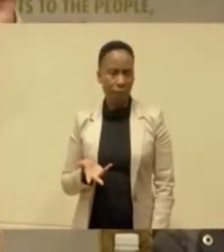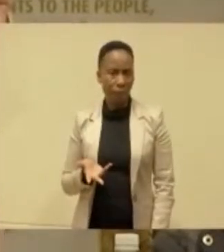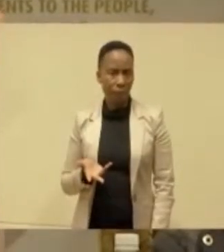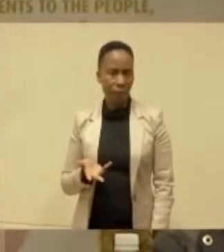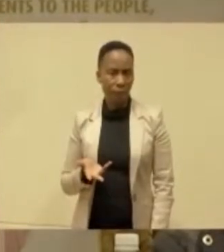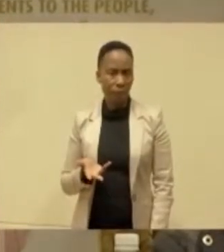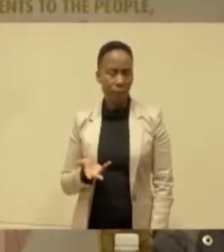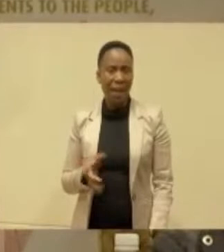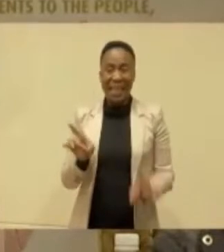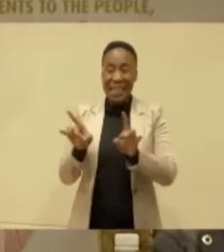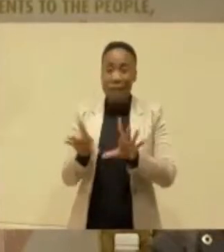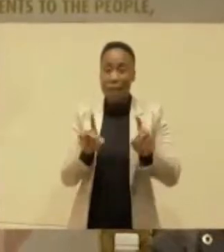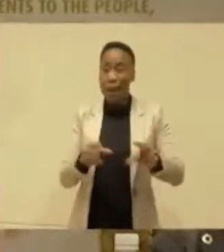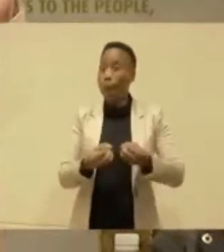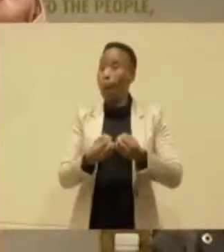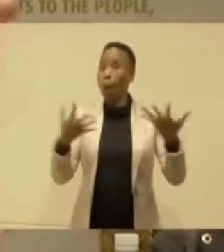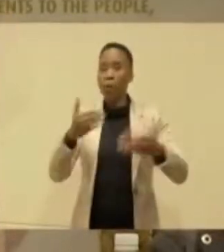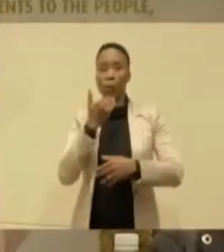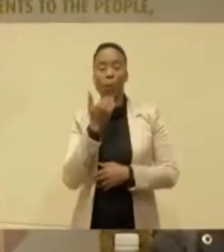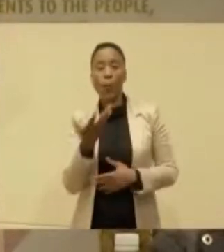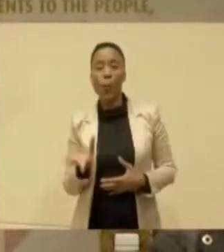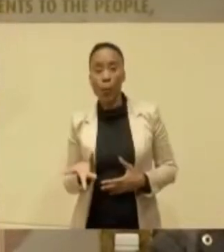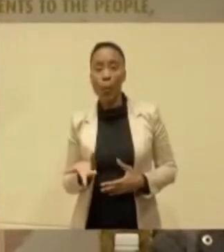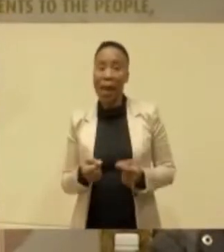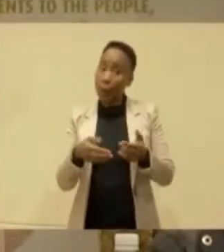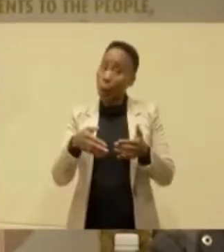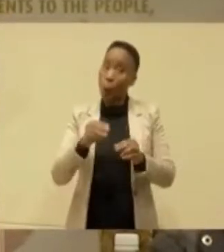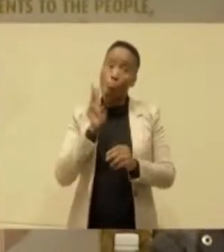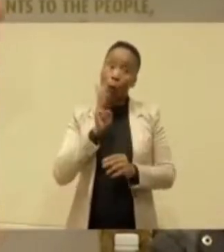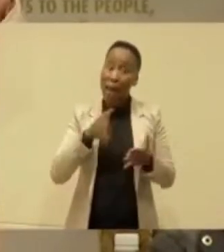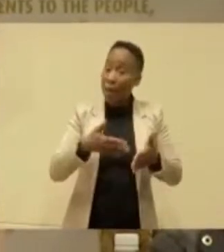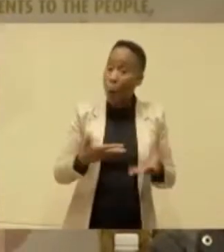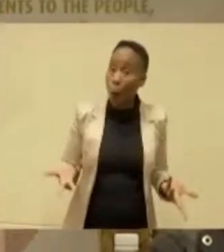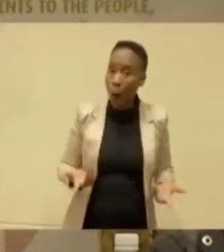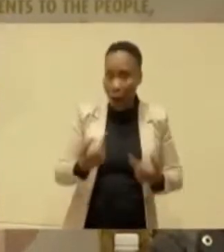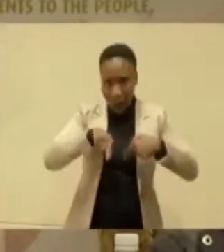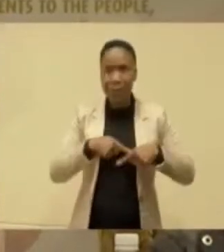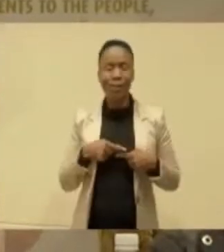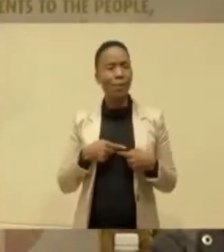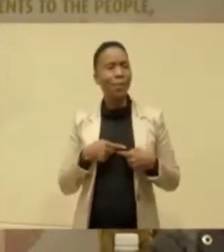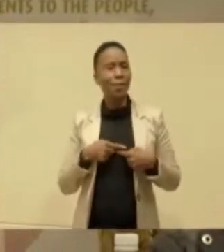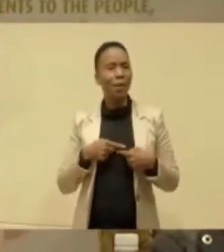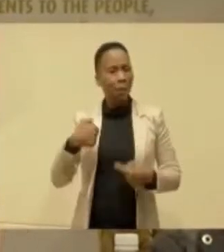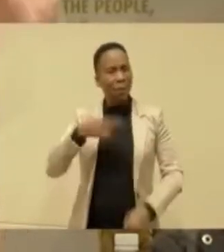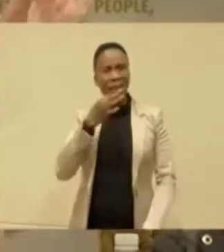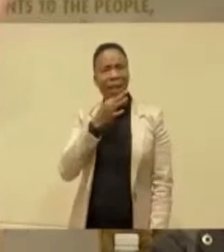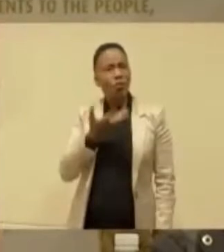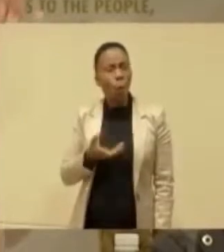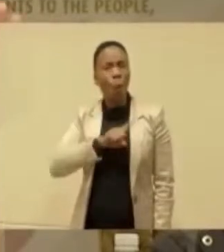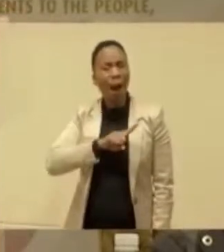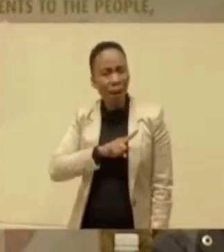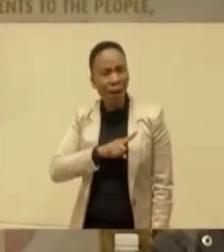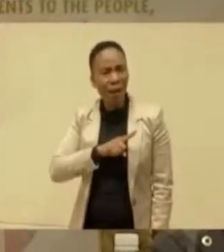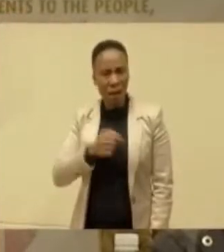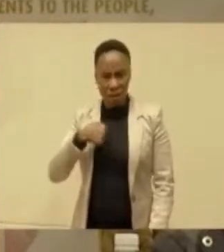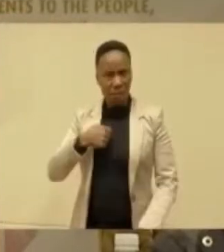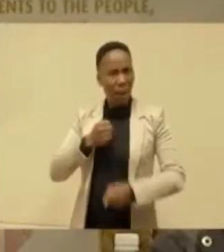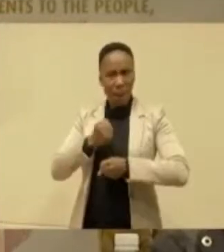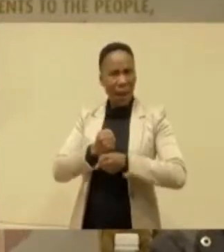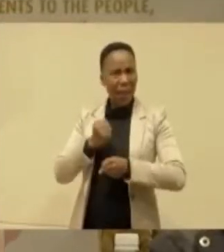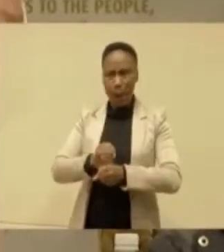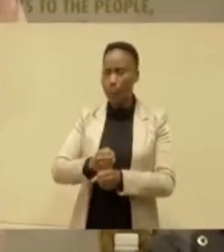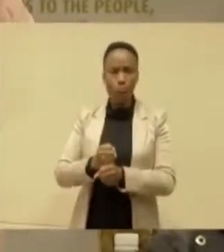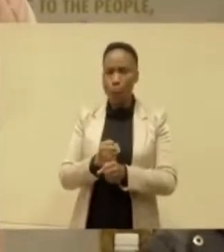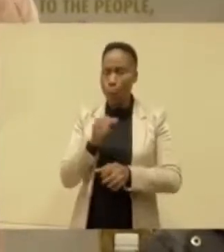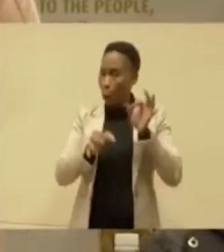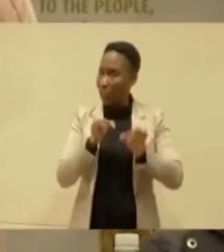that are suffering the most under the lack of water and why am i saying that i'm not making politics i'm